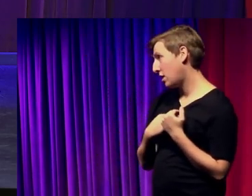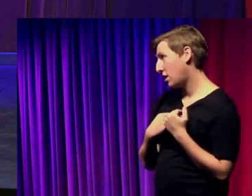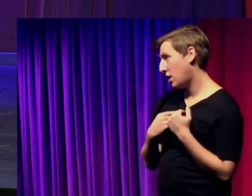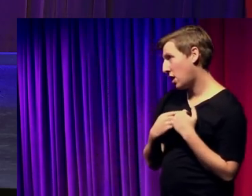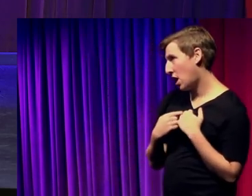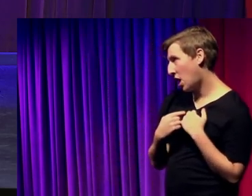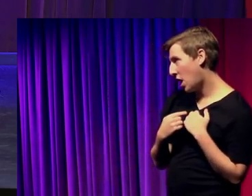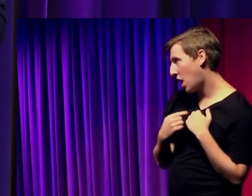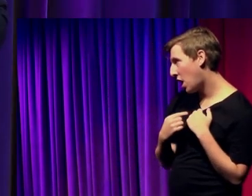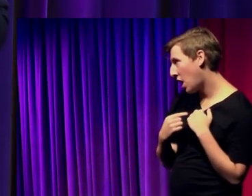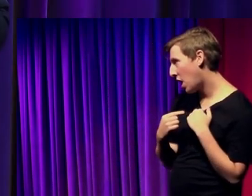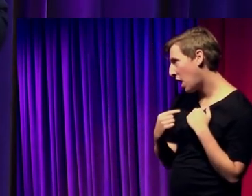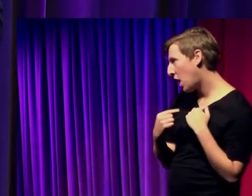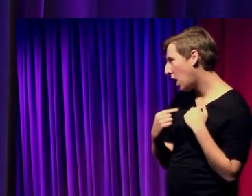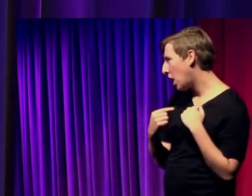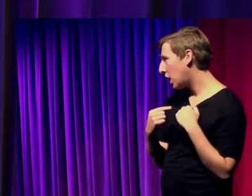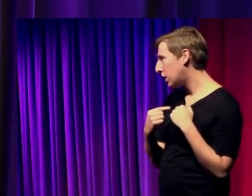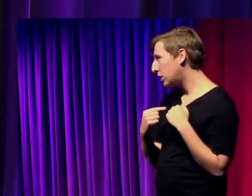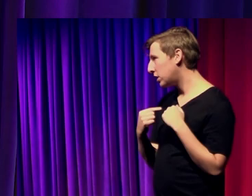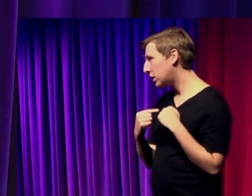I was on something on the internet.